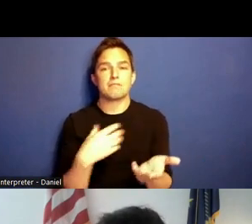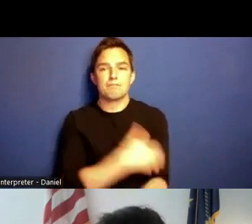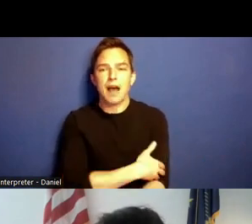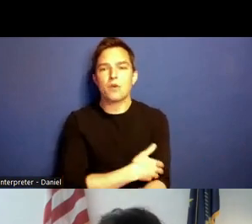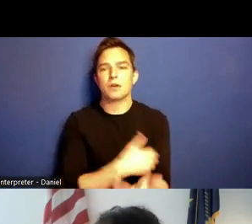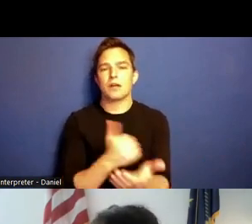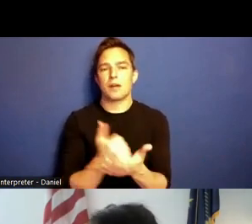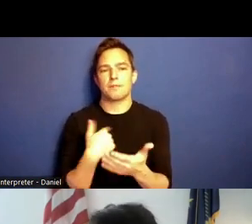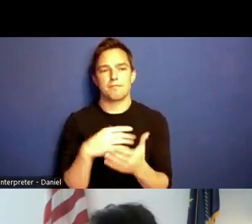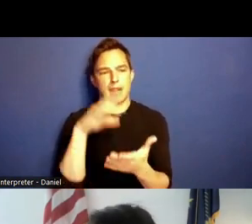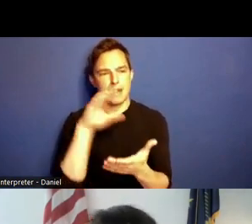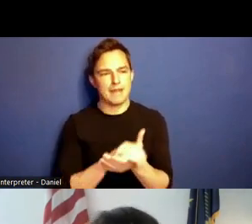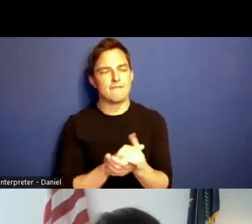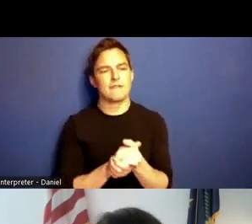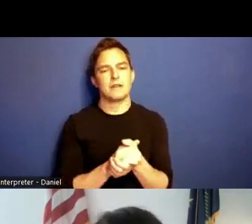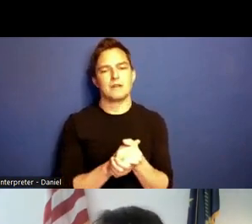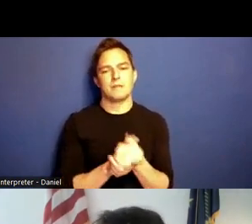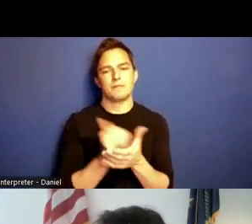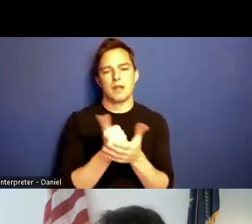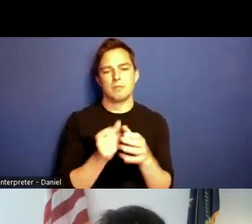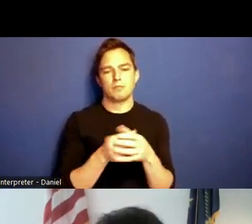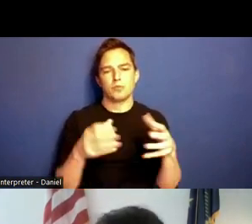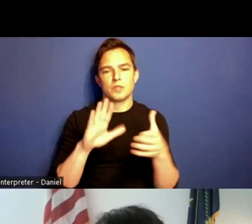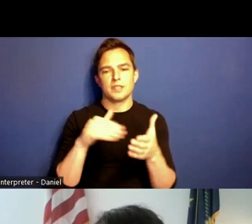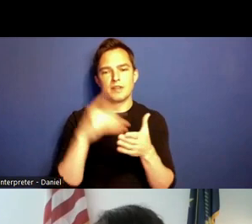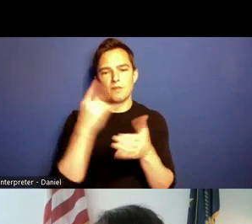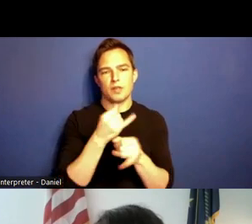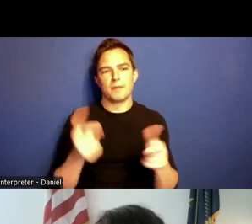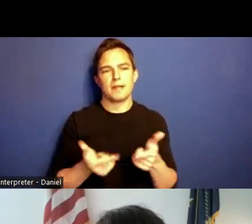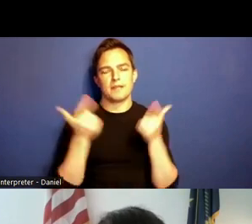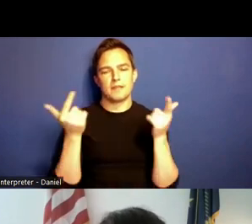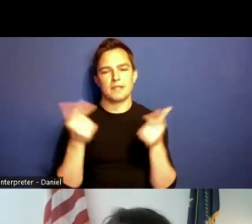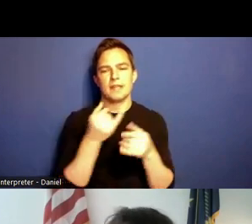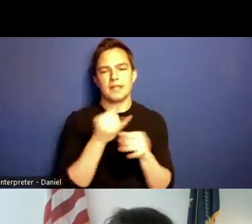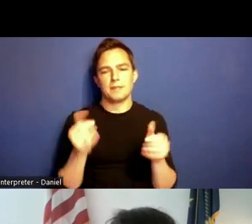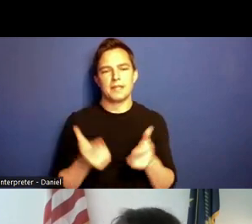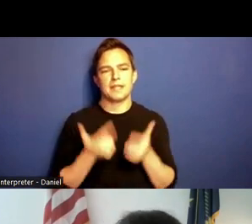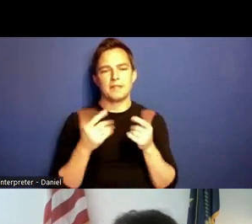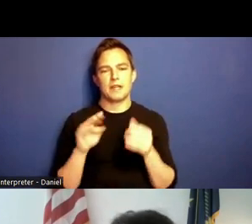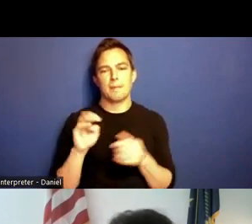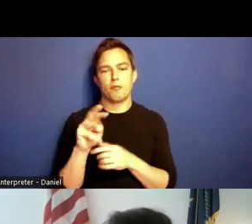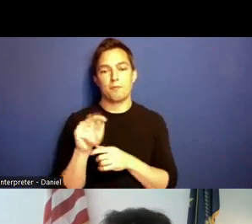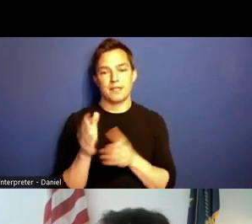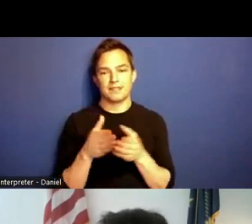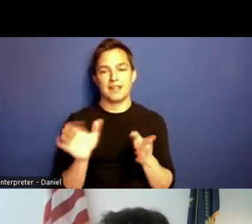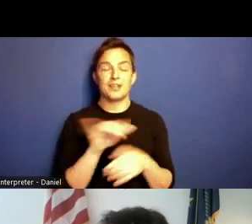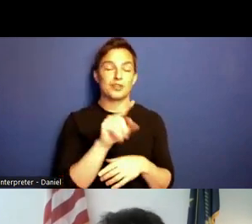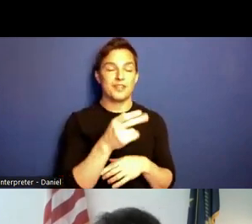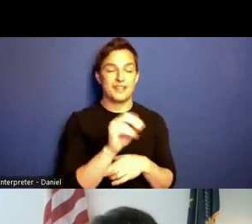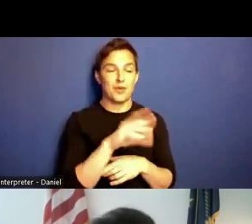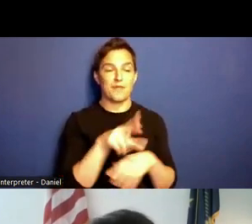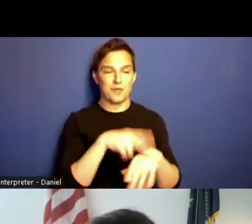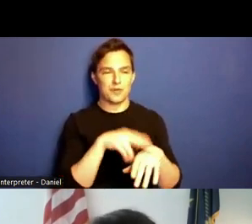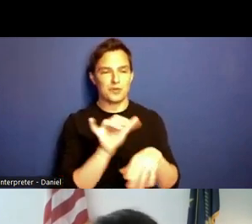and helped to grow the Centers for Independent Living and the independent living movement. And then, of course, Theo, who